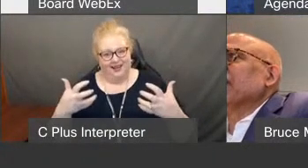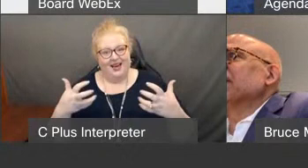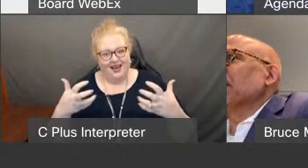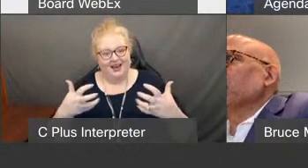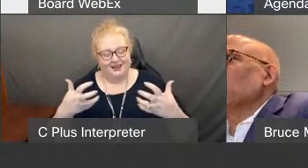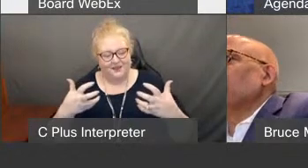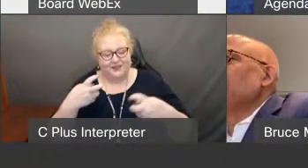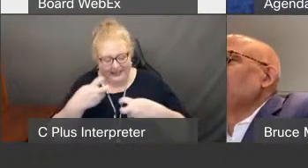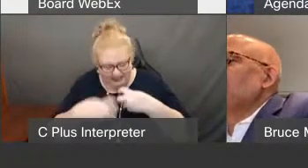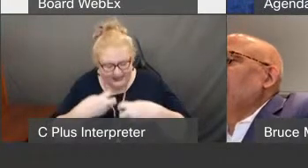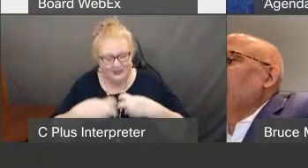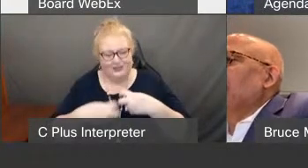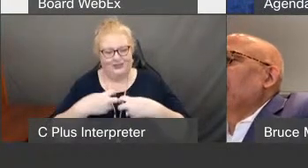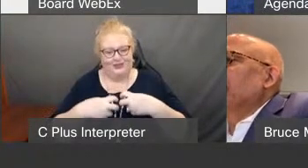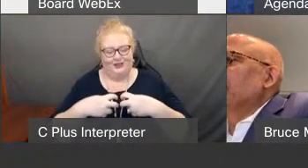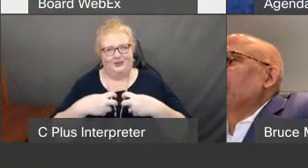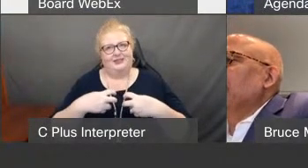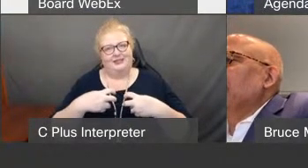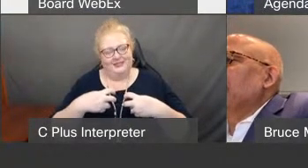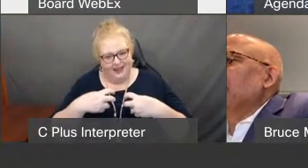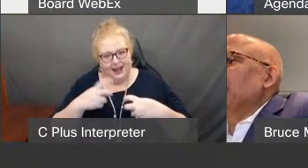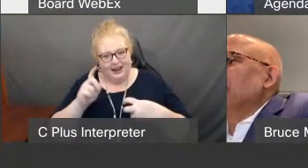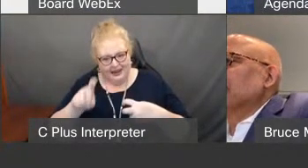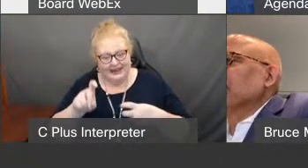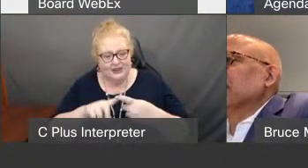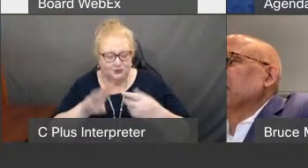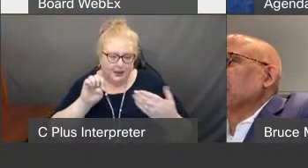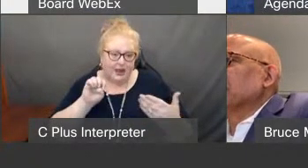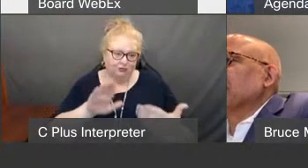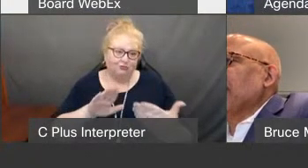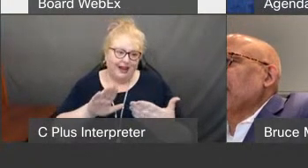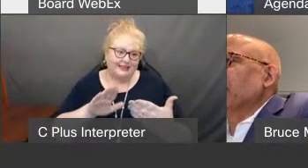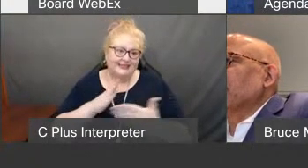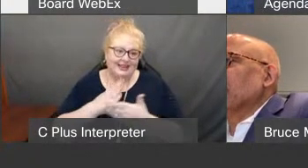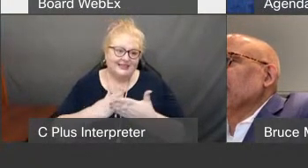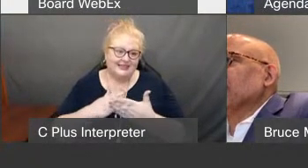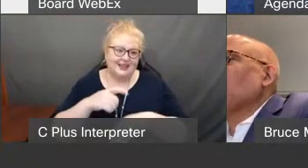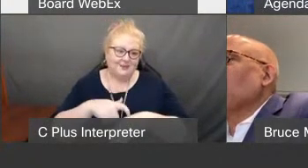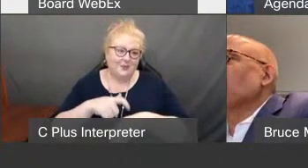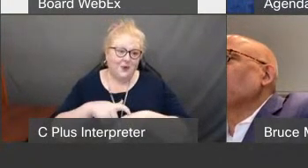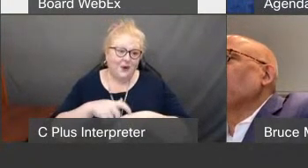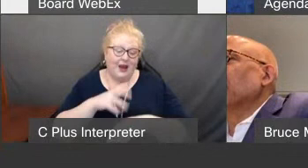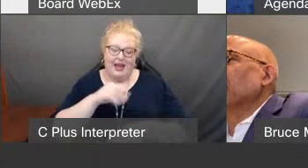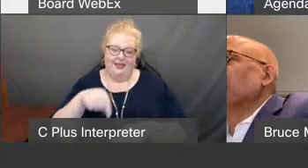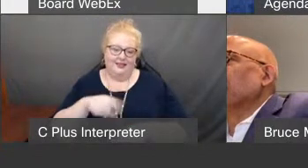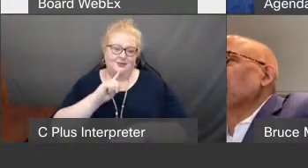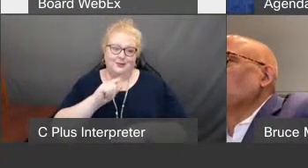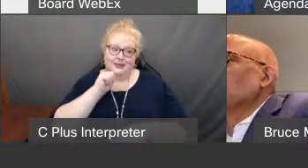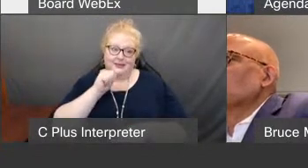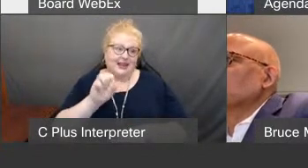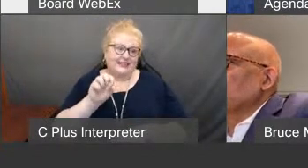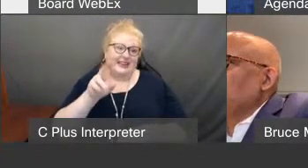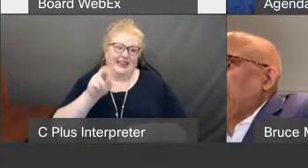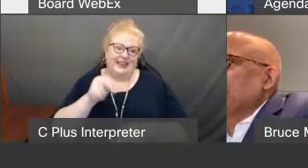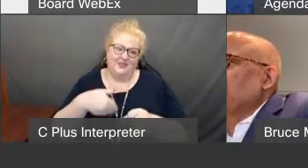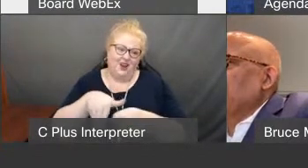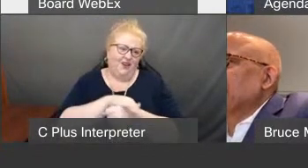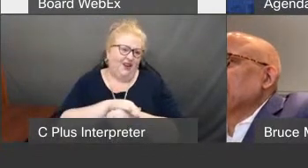to be addressed at some point. And this is just not even really a start, but it